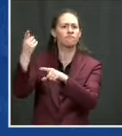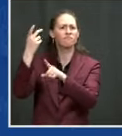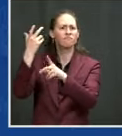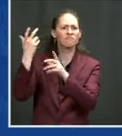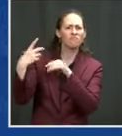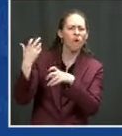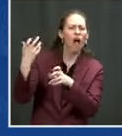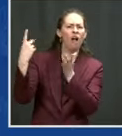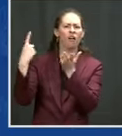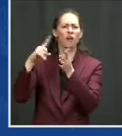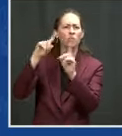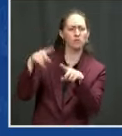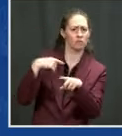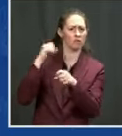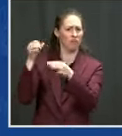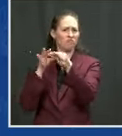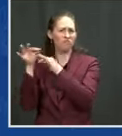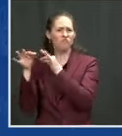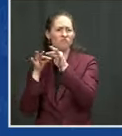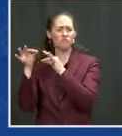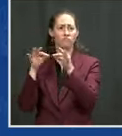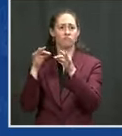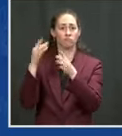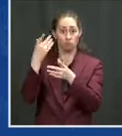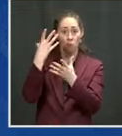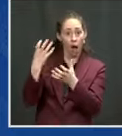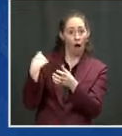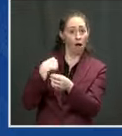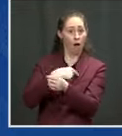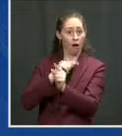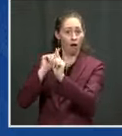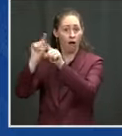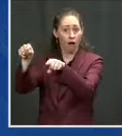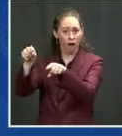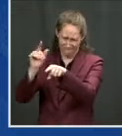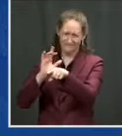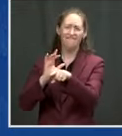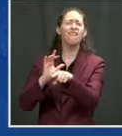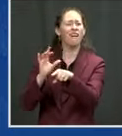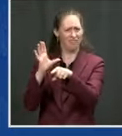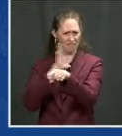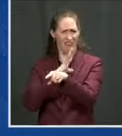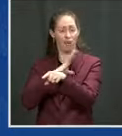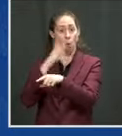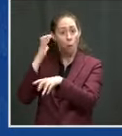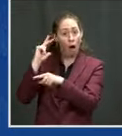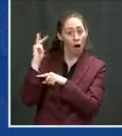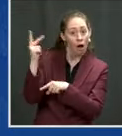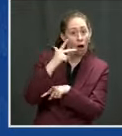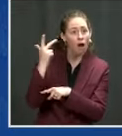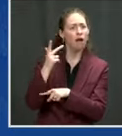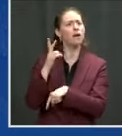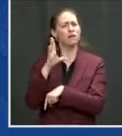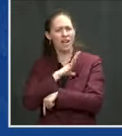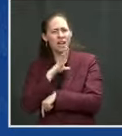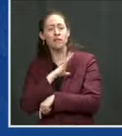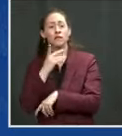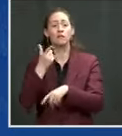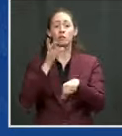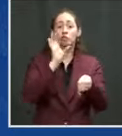No And we'll come to you. We'll set up automatically a vaccine site, as you've heard, at a church, at a business, at a grocery store, at a